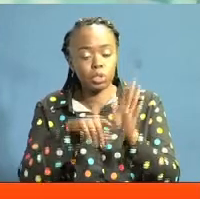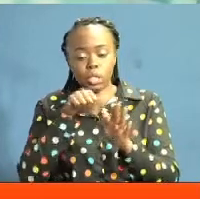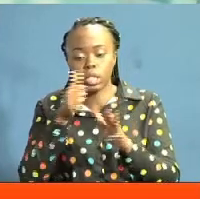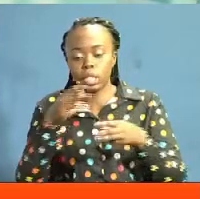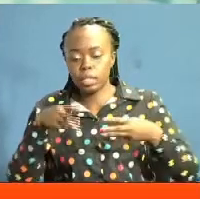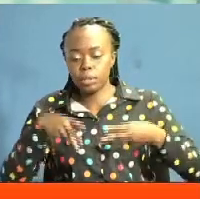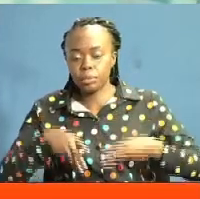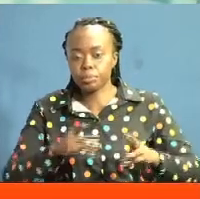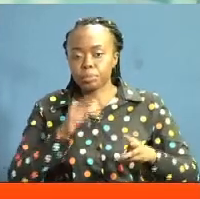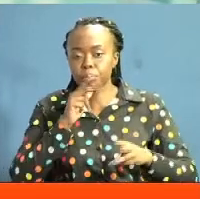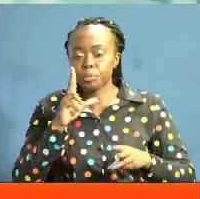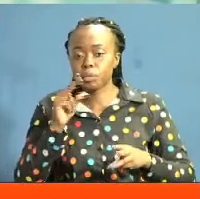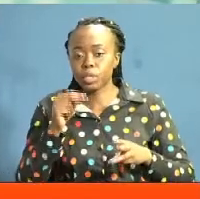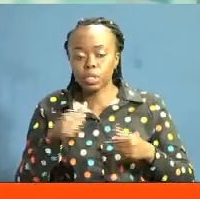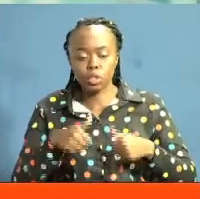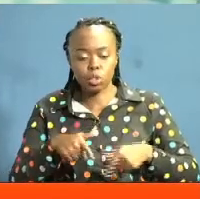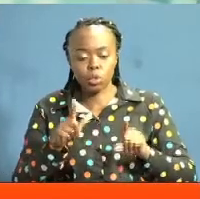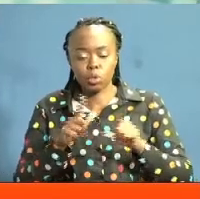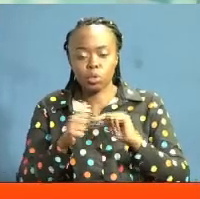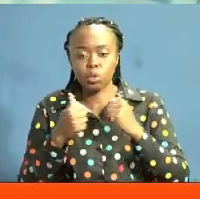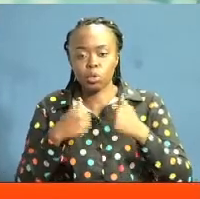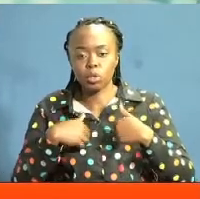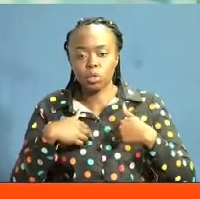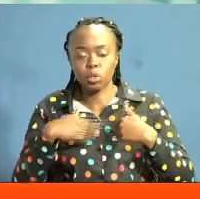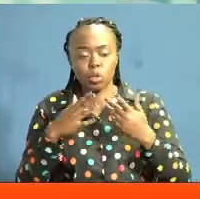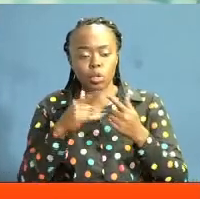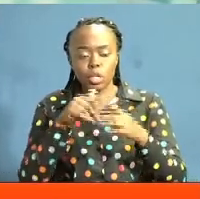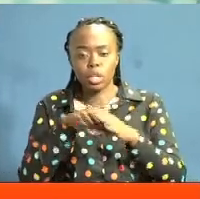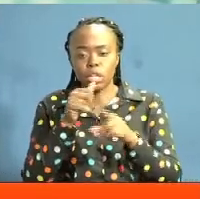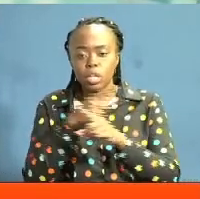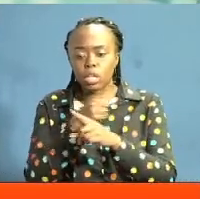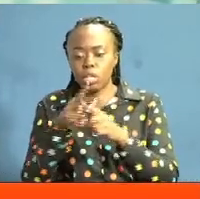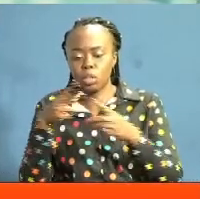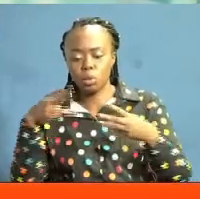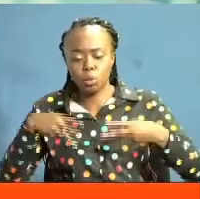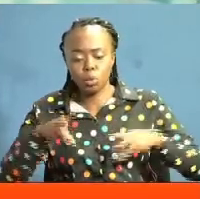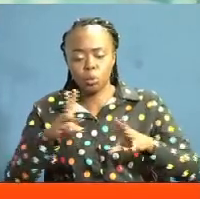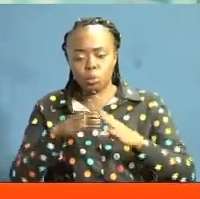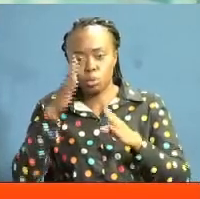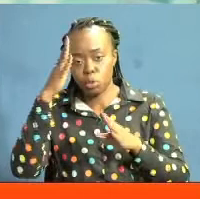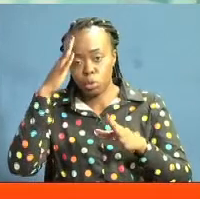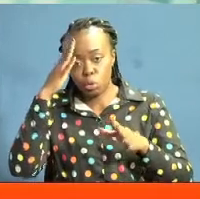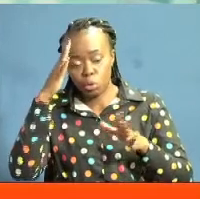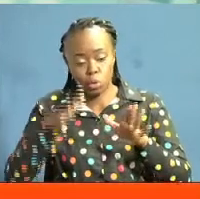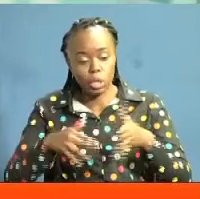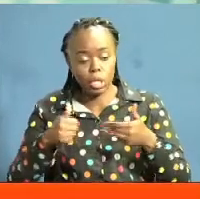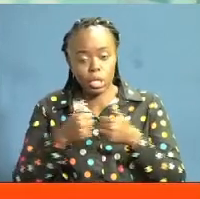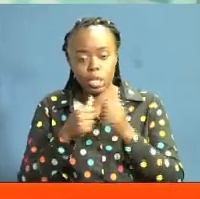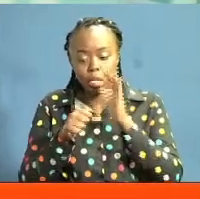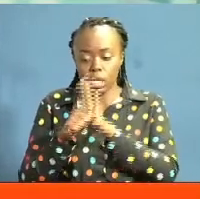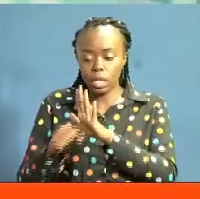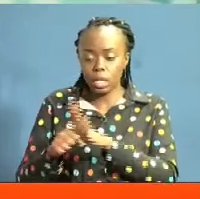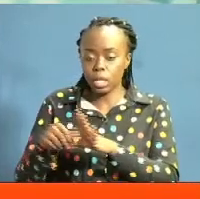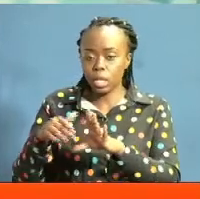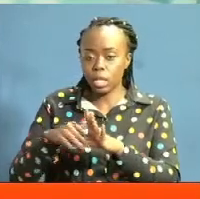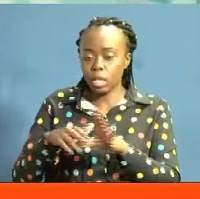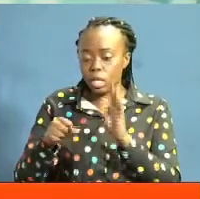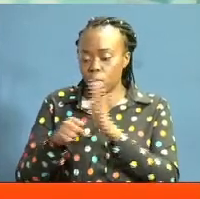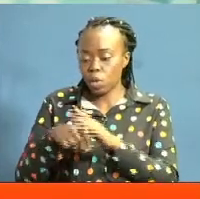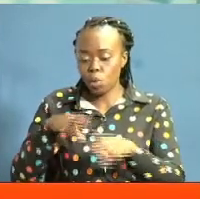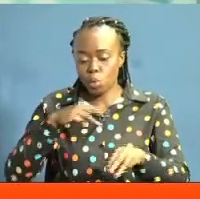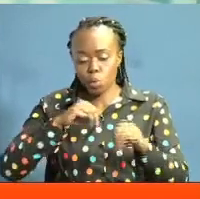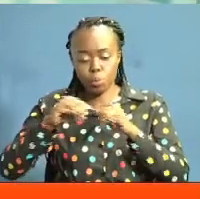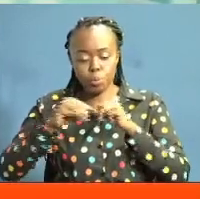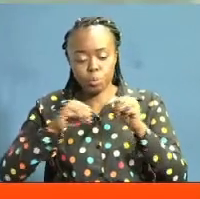way. Mm-hmm. Do not let rejection hurt you in a rejected way. Know how to reject rejection in a rejected